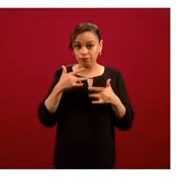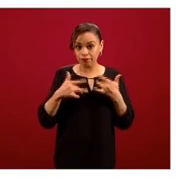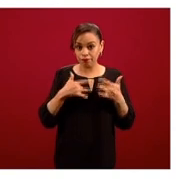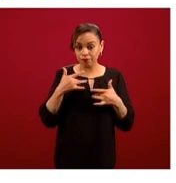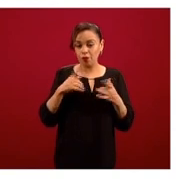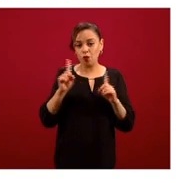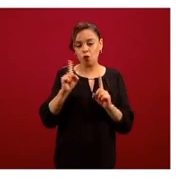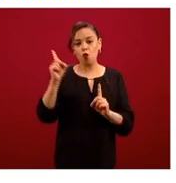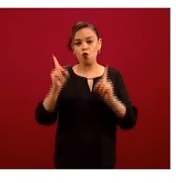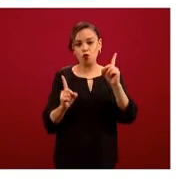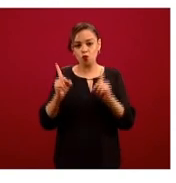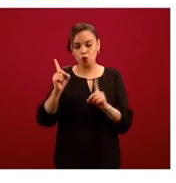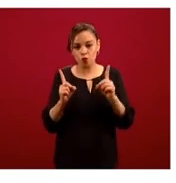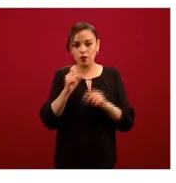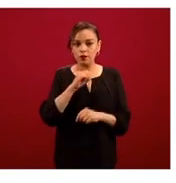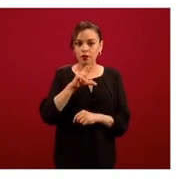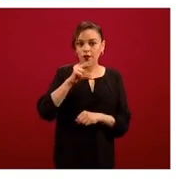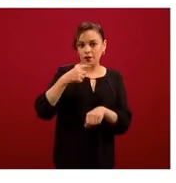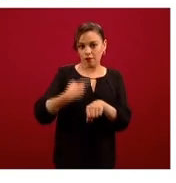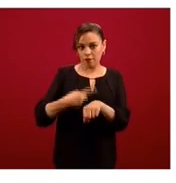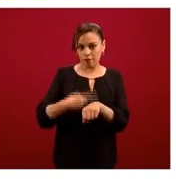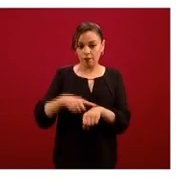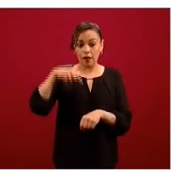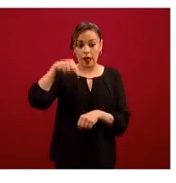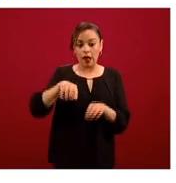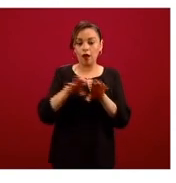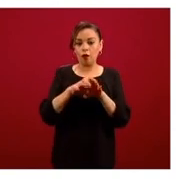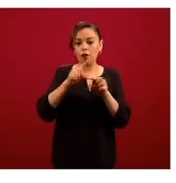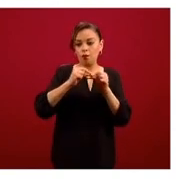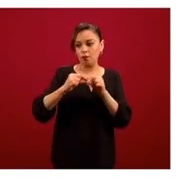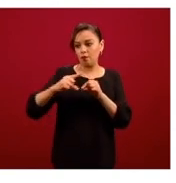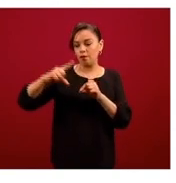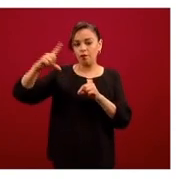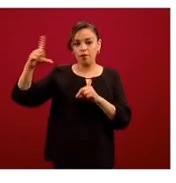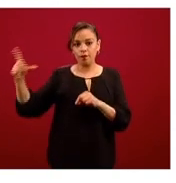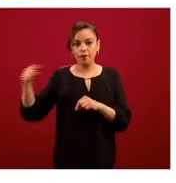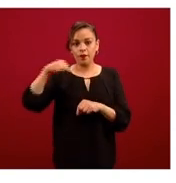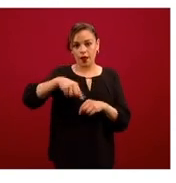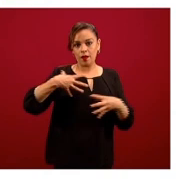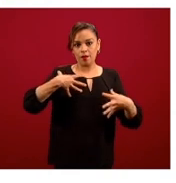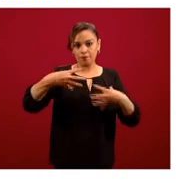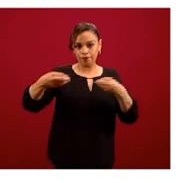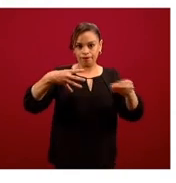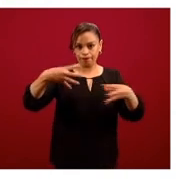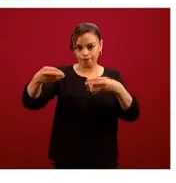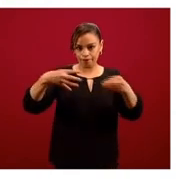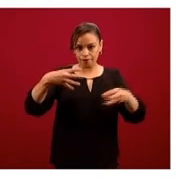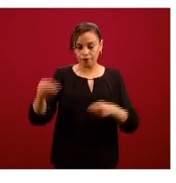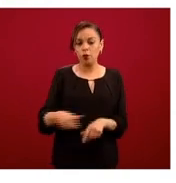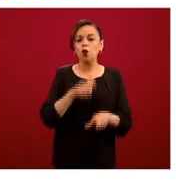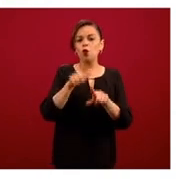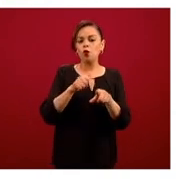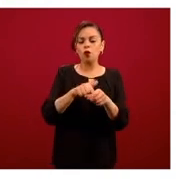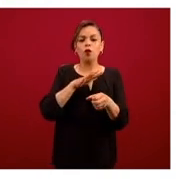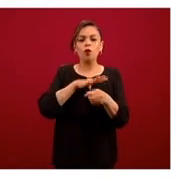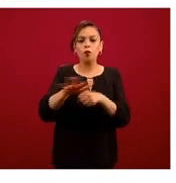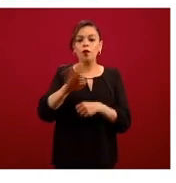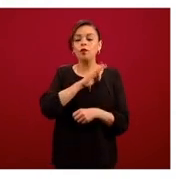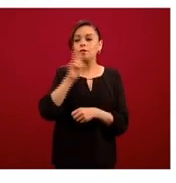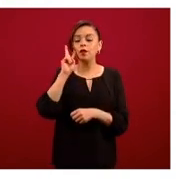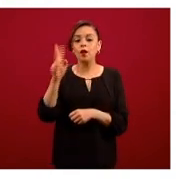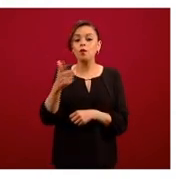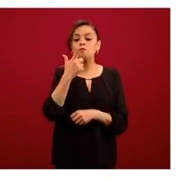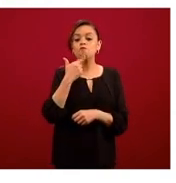the start of the symptoms, and this is a good way of analyzing how the pandemic curve has been developing in